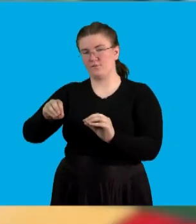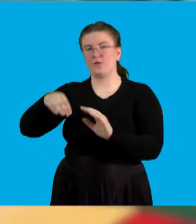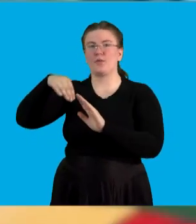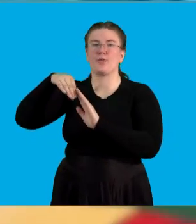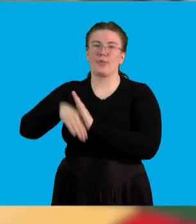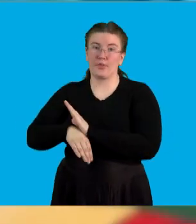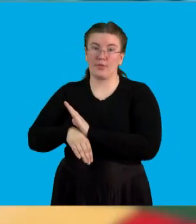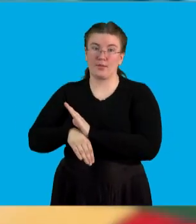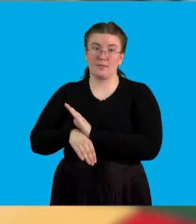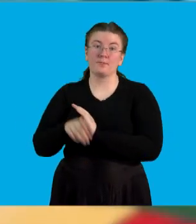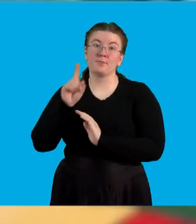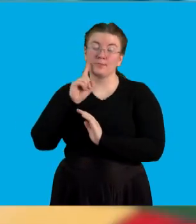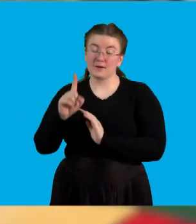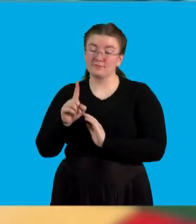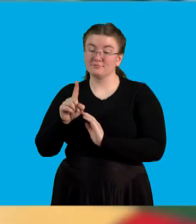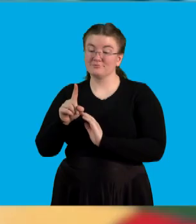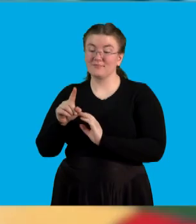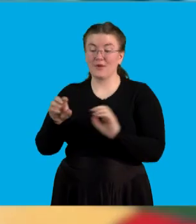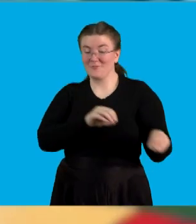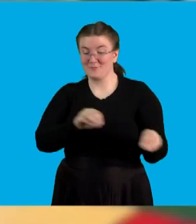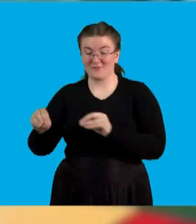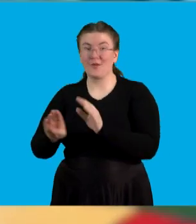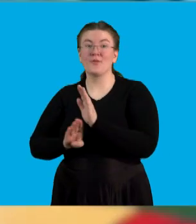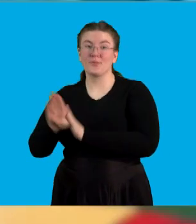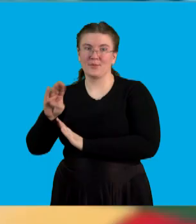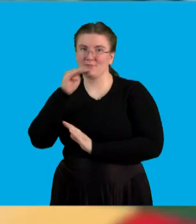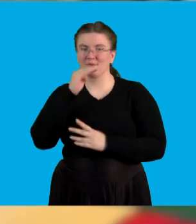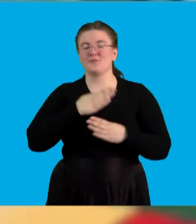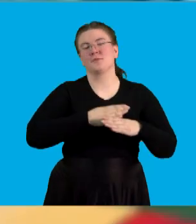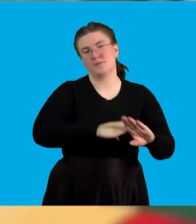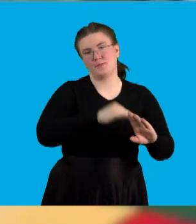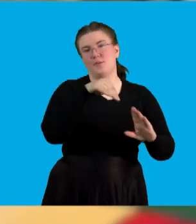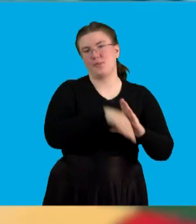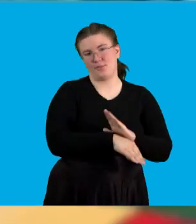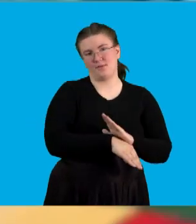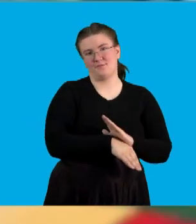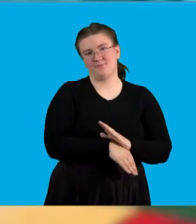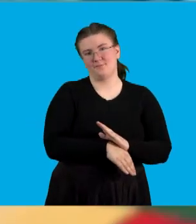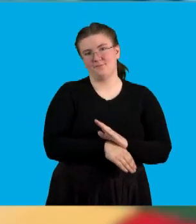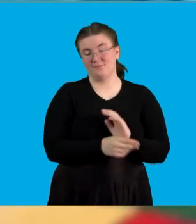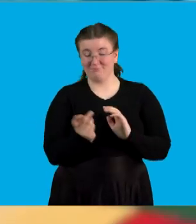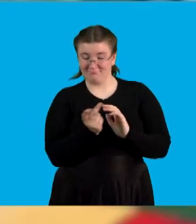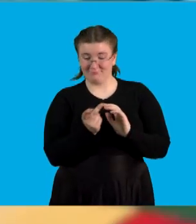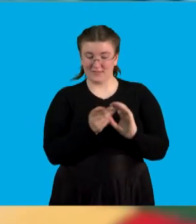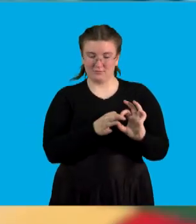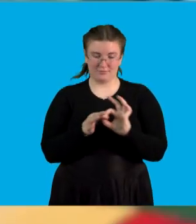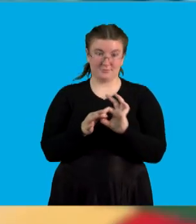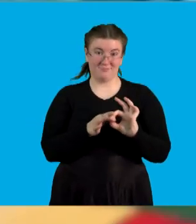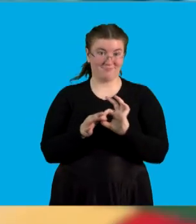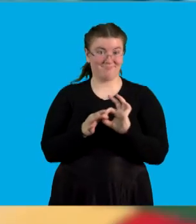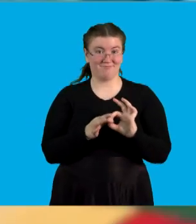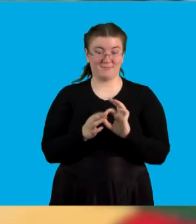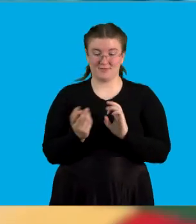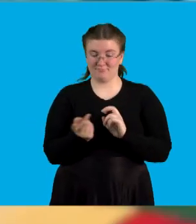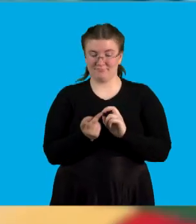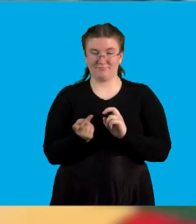this circuit is increasing, that means the resistance of this circuit is going to decrease, or it has decreased. So those two components, or